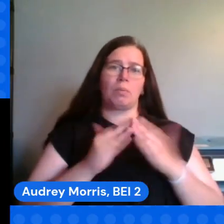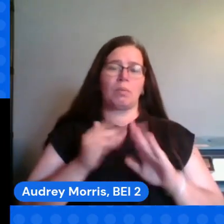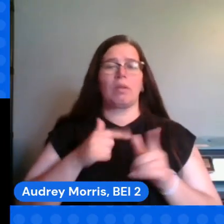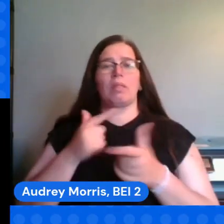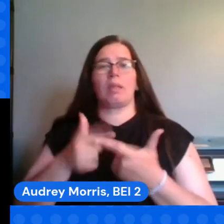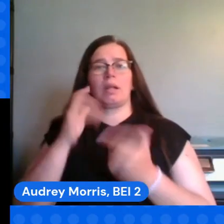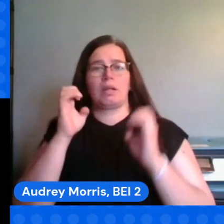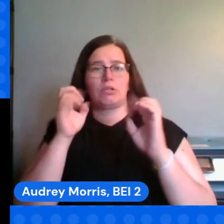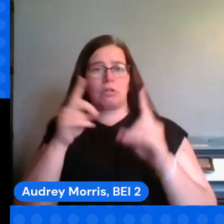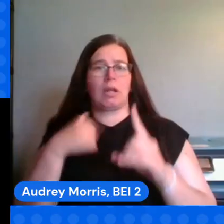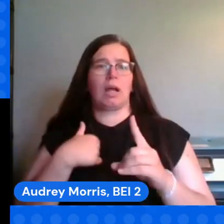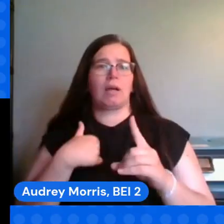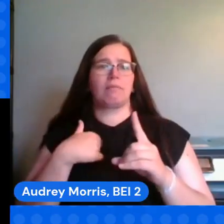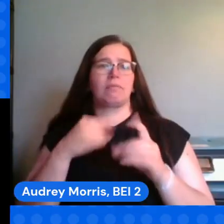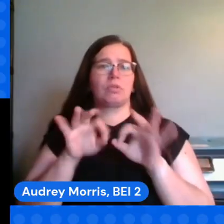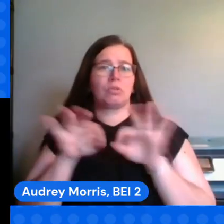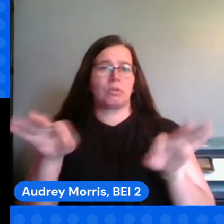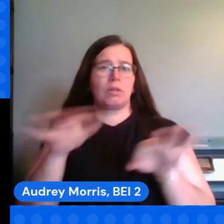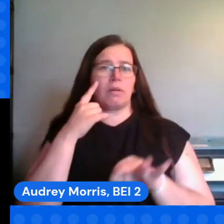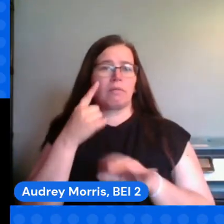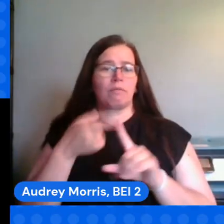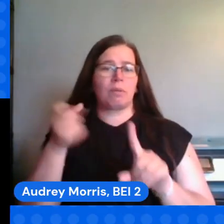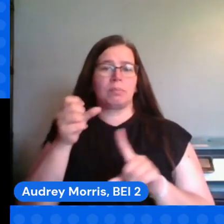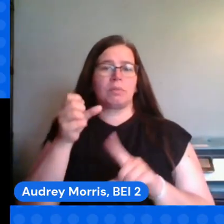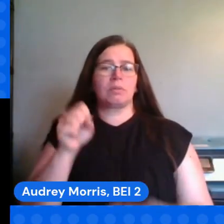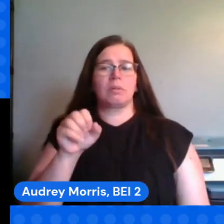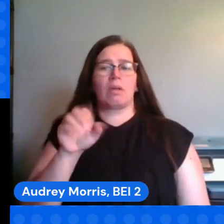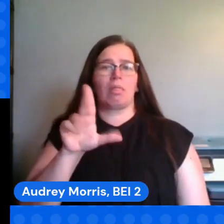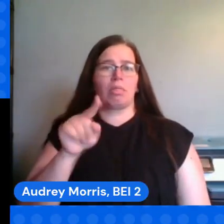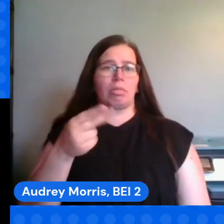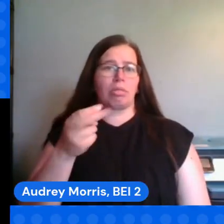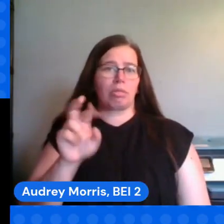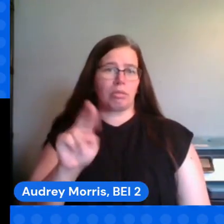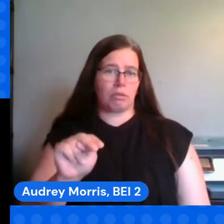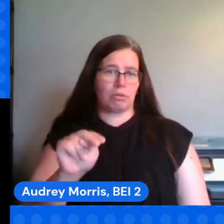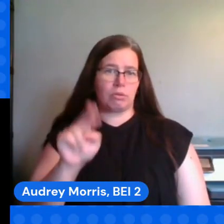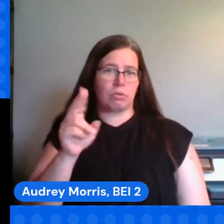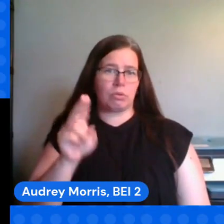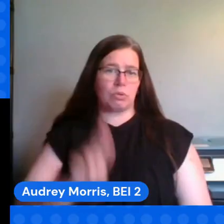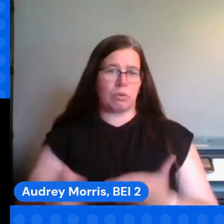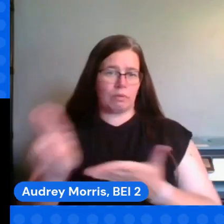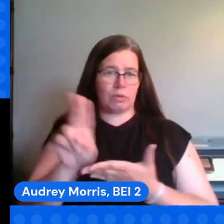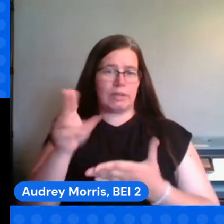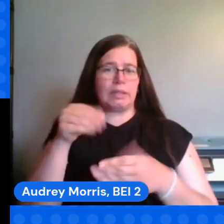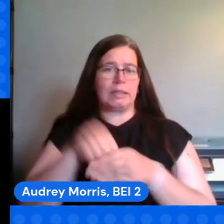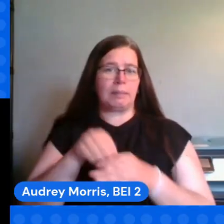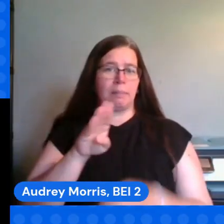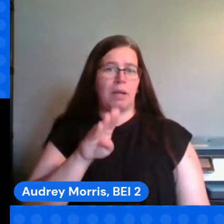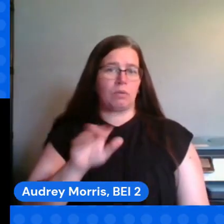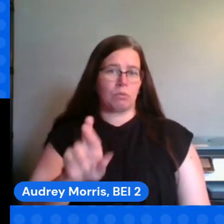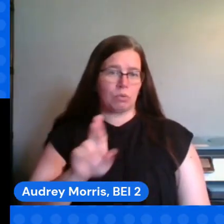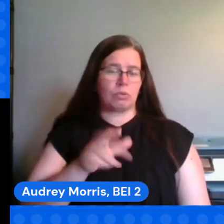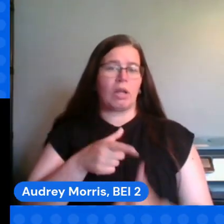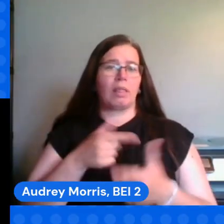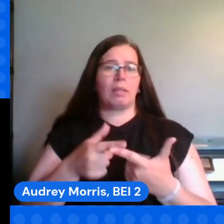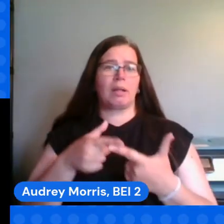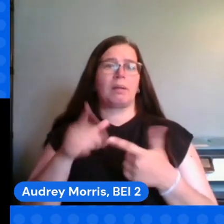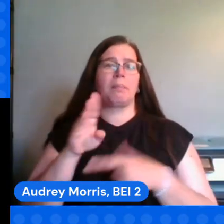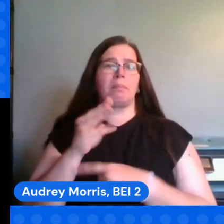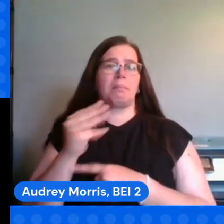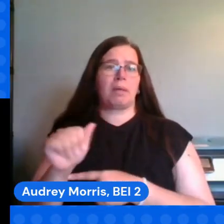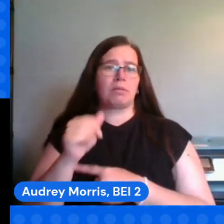an electrical engineering degree from Southern University in Baton Rouge, and master's in business administration from